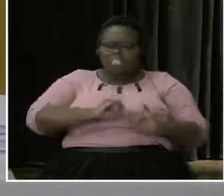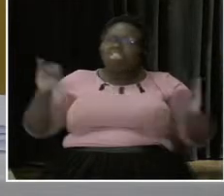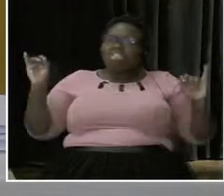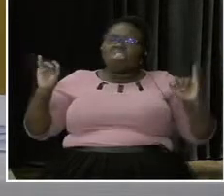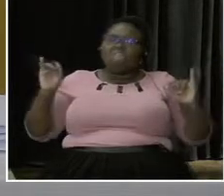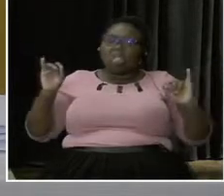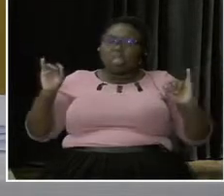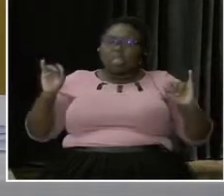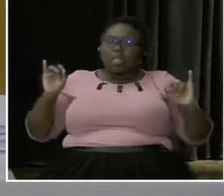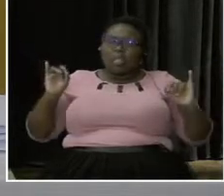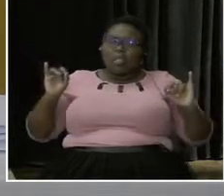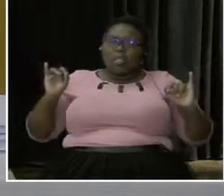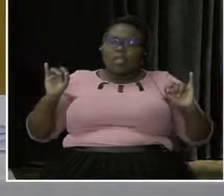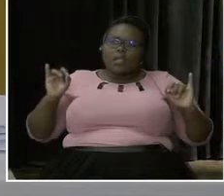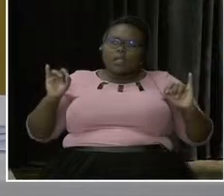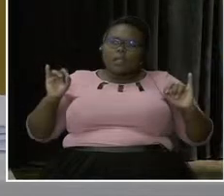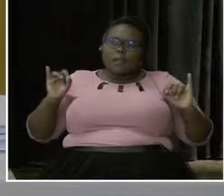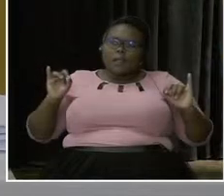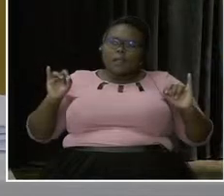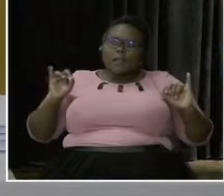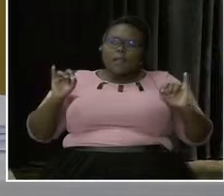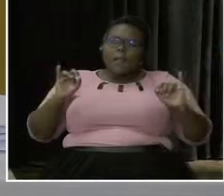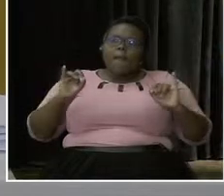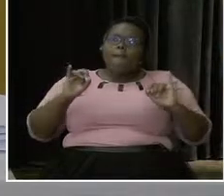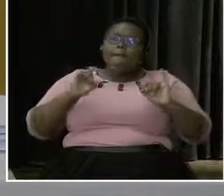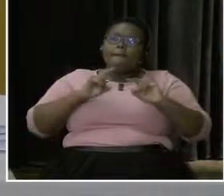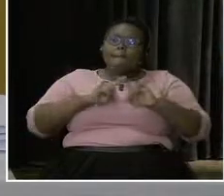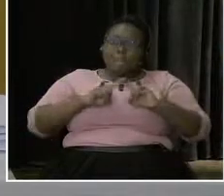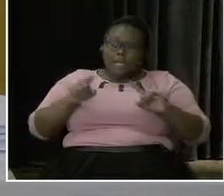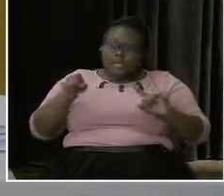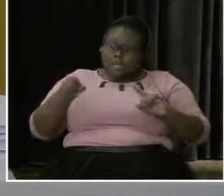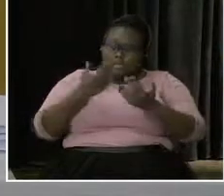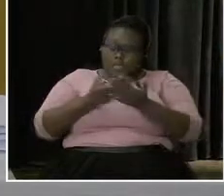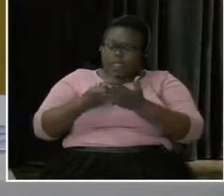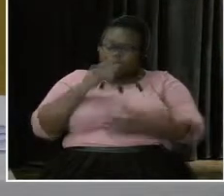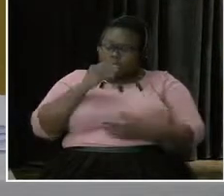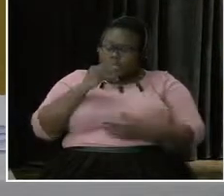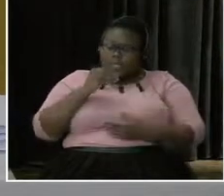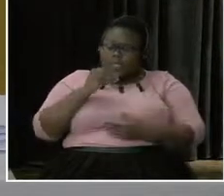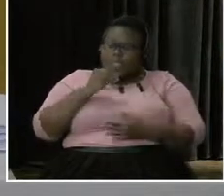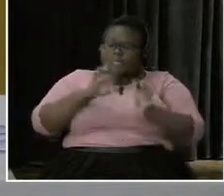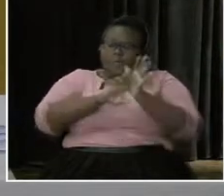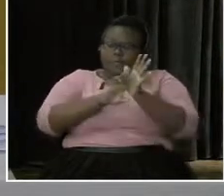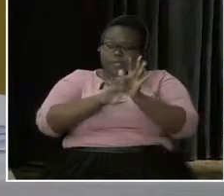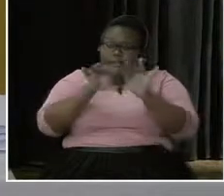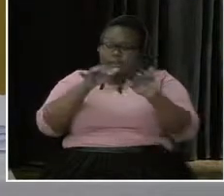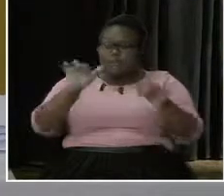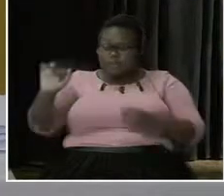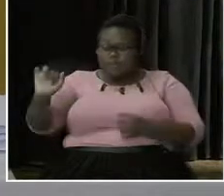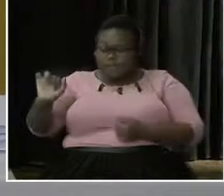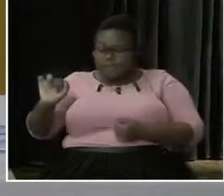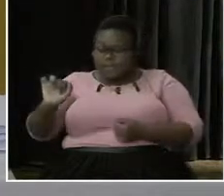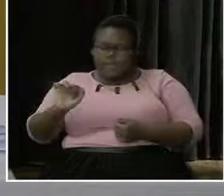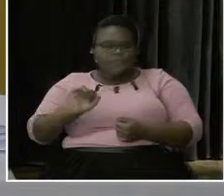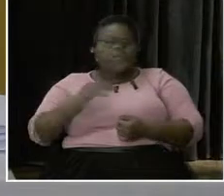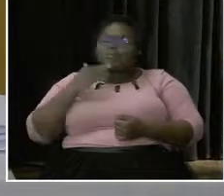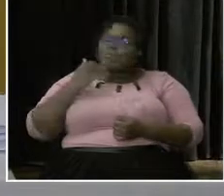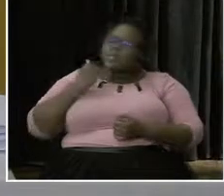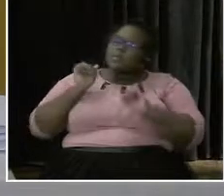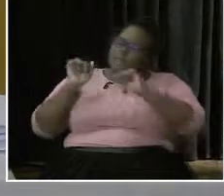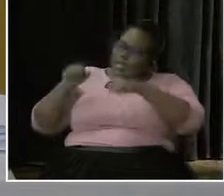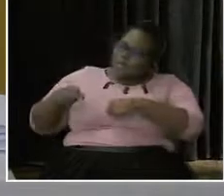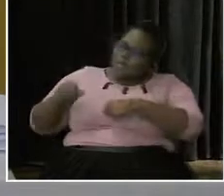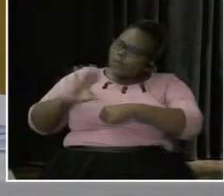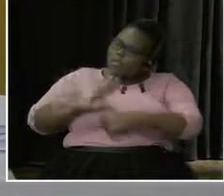is entitled to speak to constituencies that she represents. Let's allow Councillor.